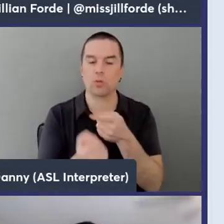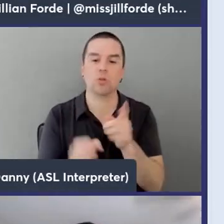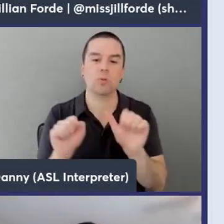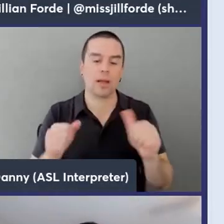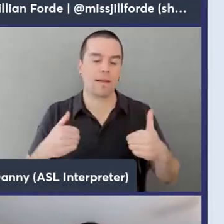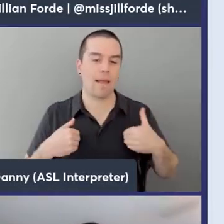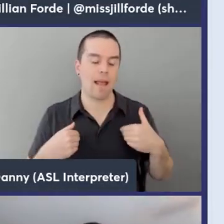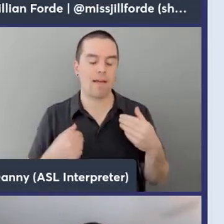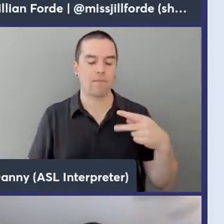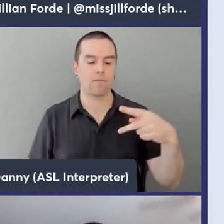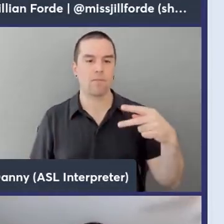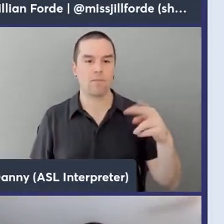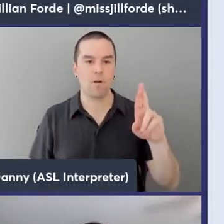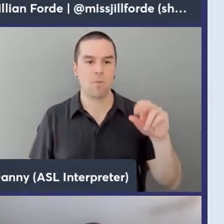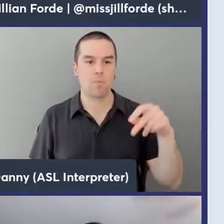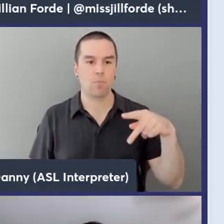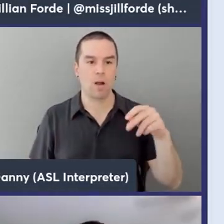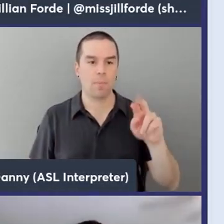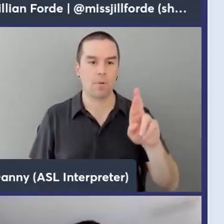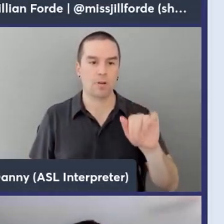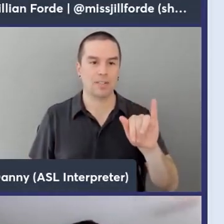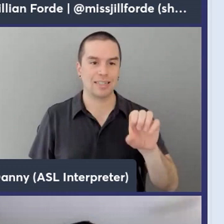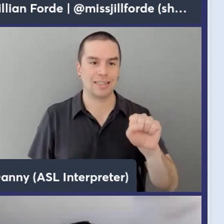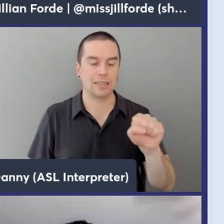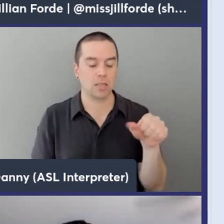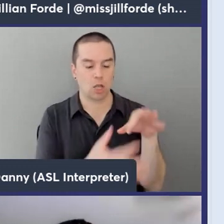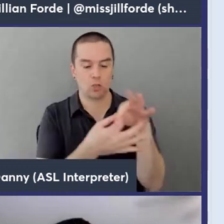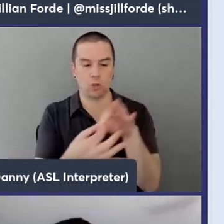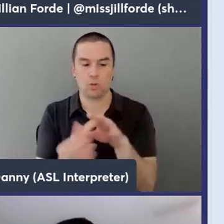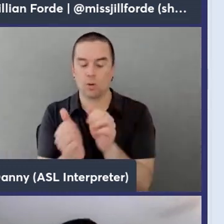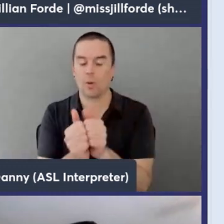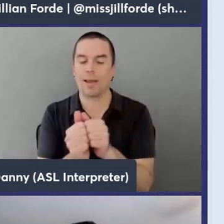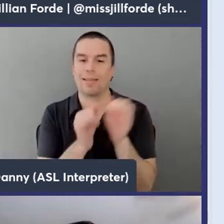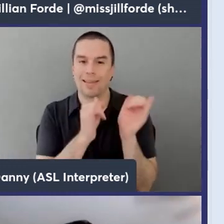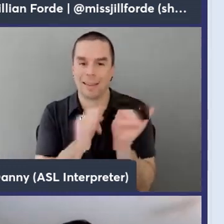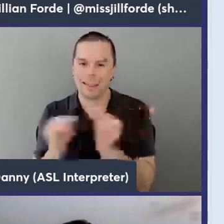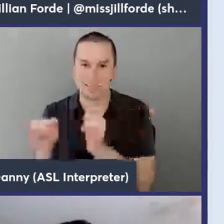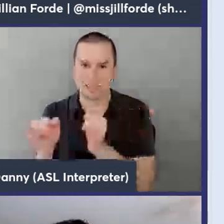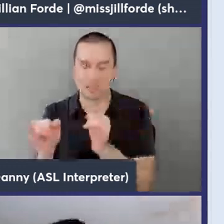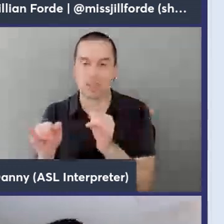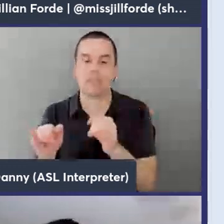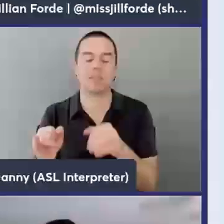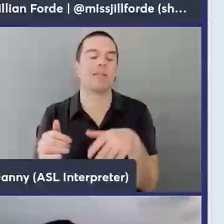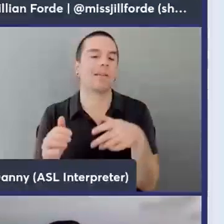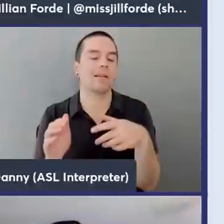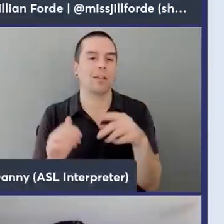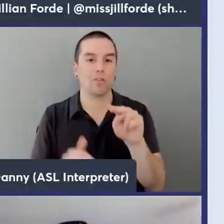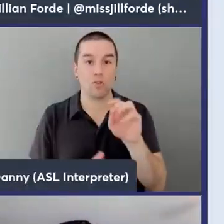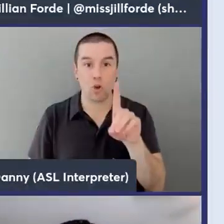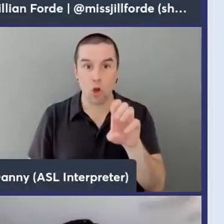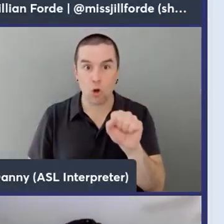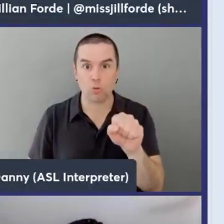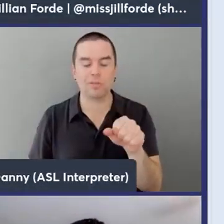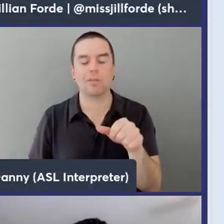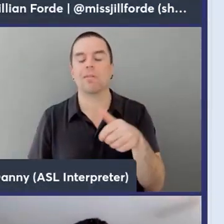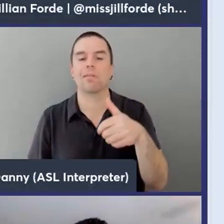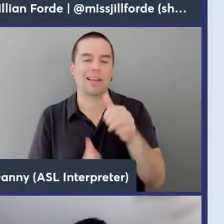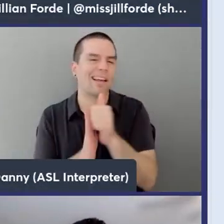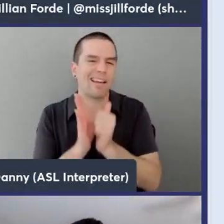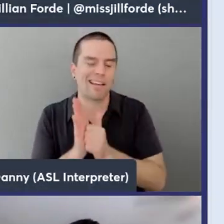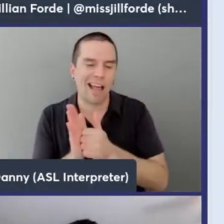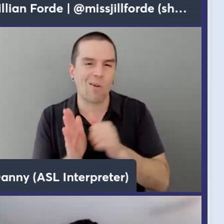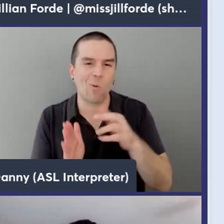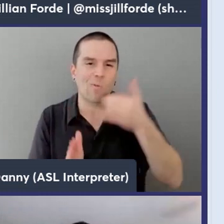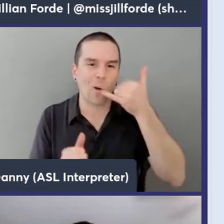properties associated not only with entities or the nodes, so the accounts, the phone numbers. You can have properties associated with